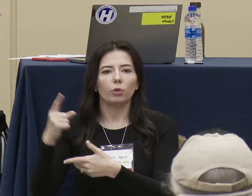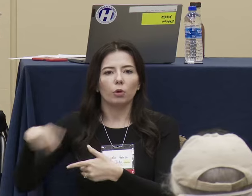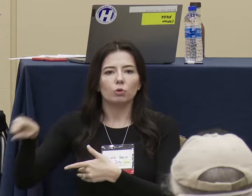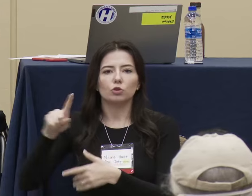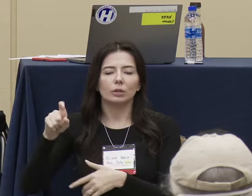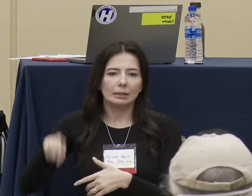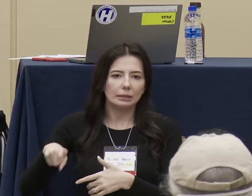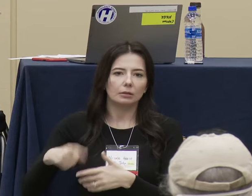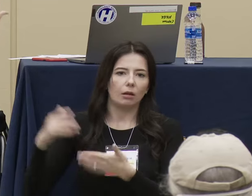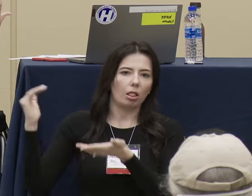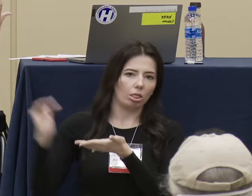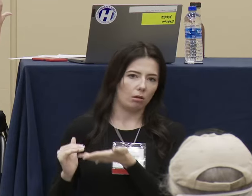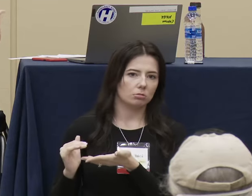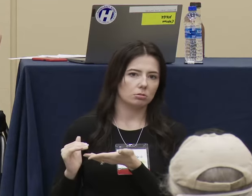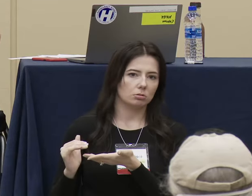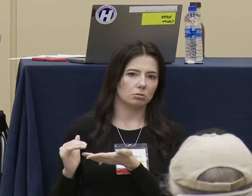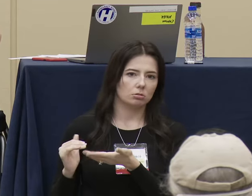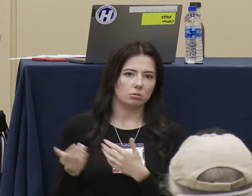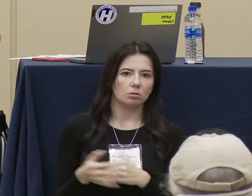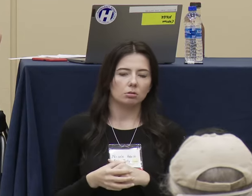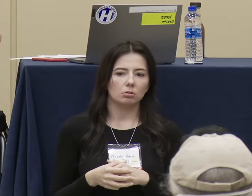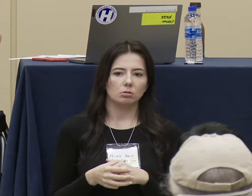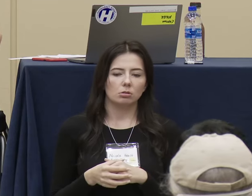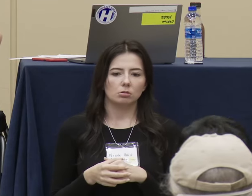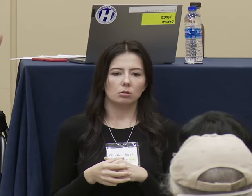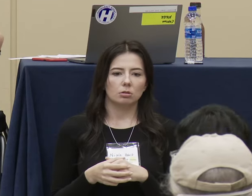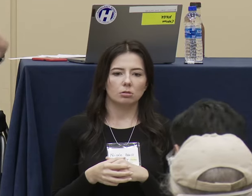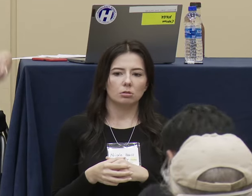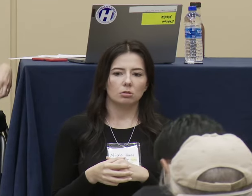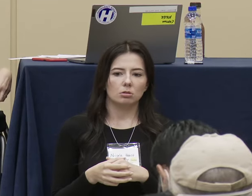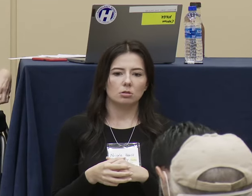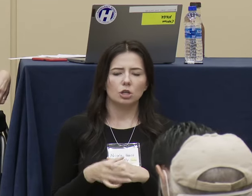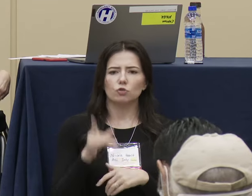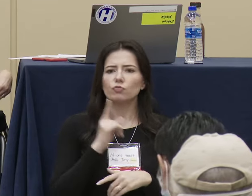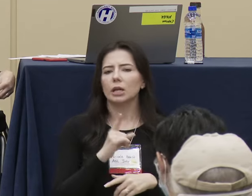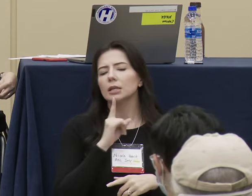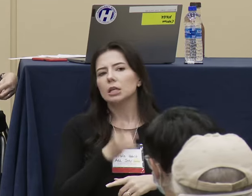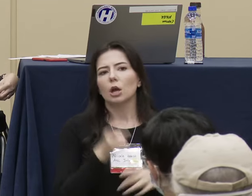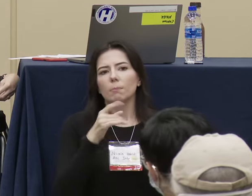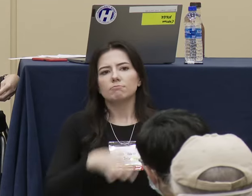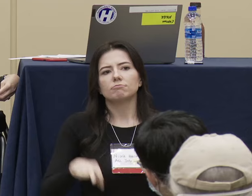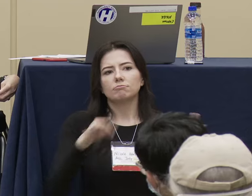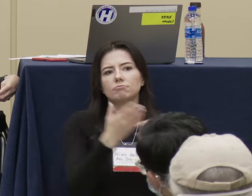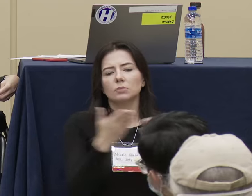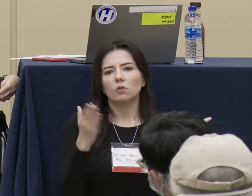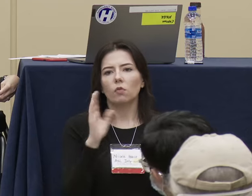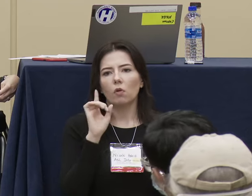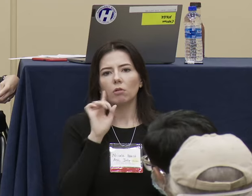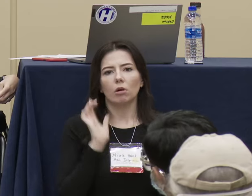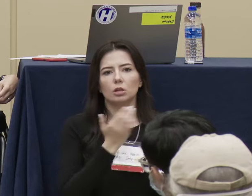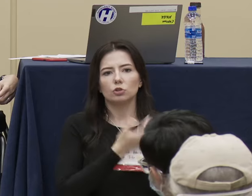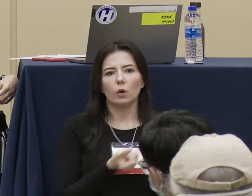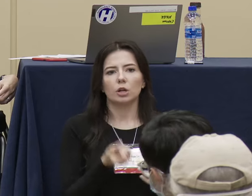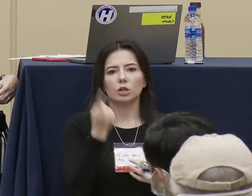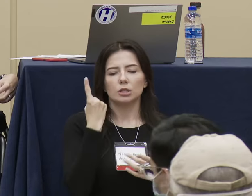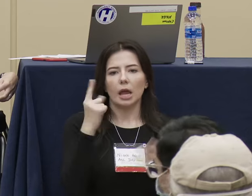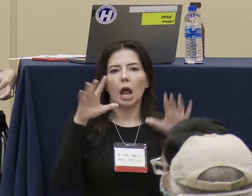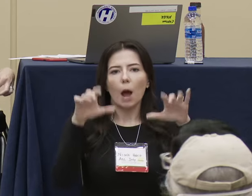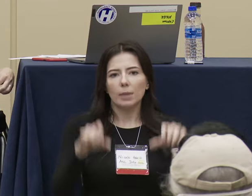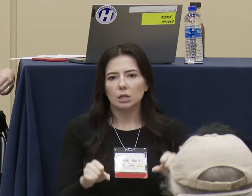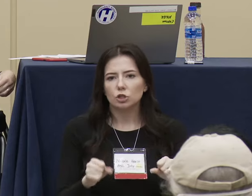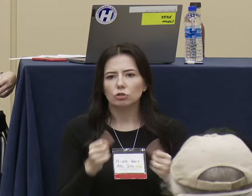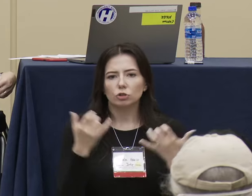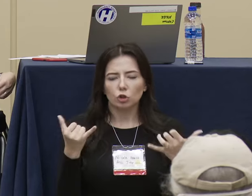profound thing for us to understand abolition, because the current focus,